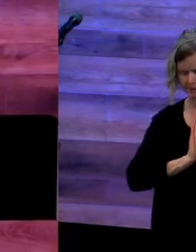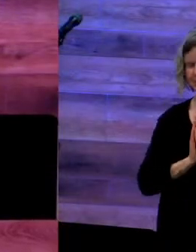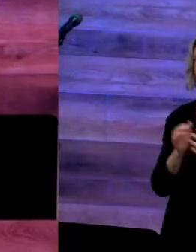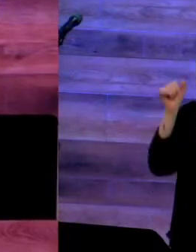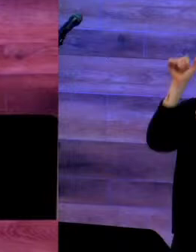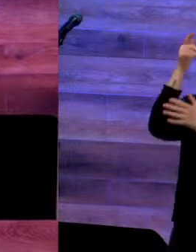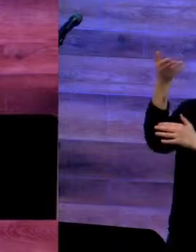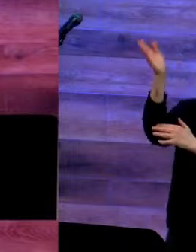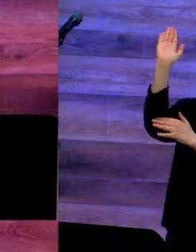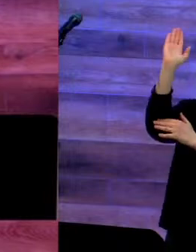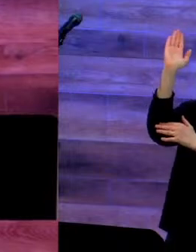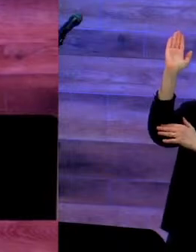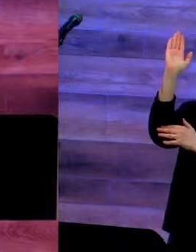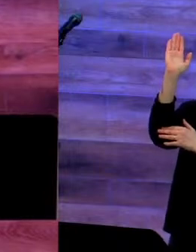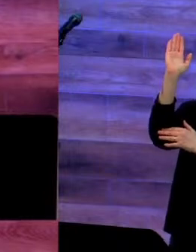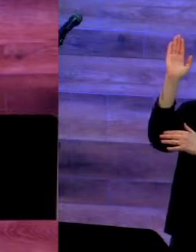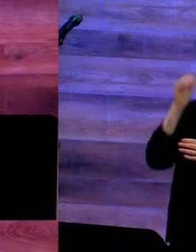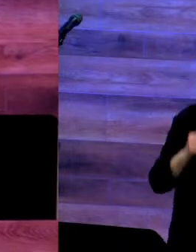Father God,